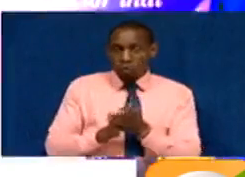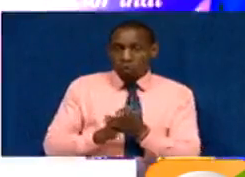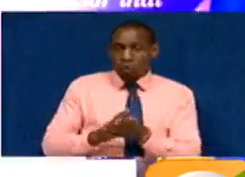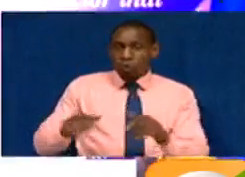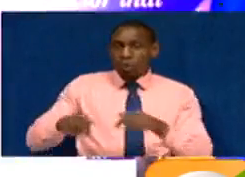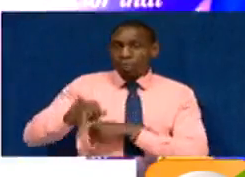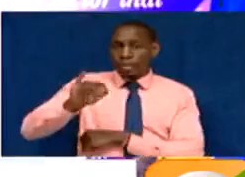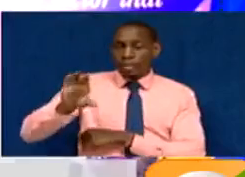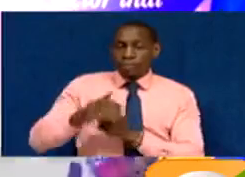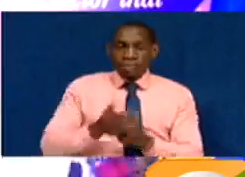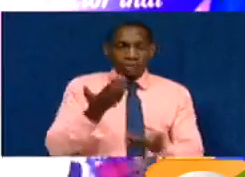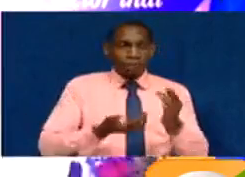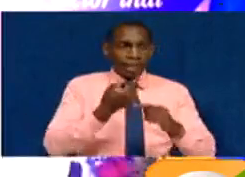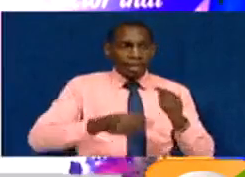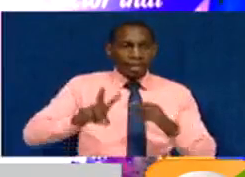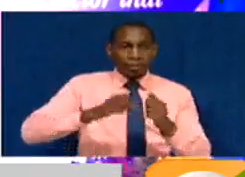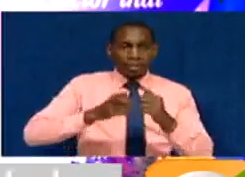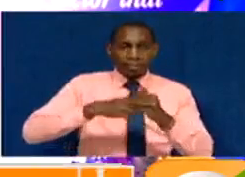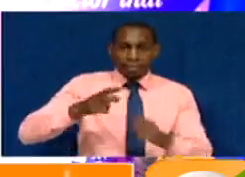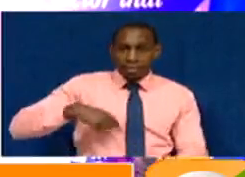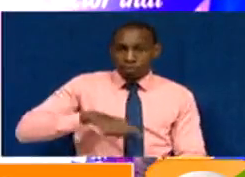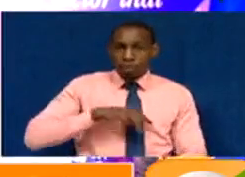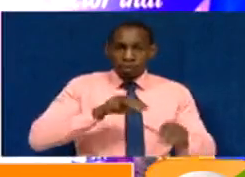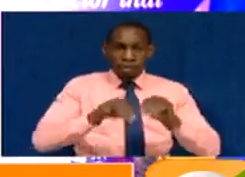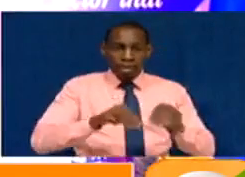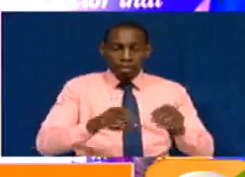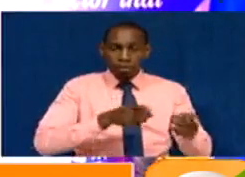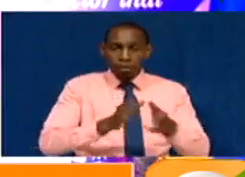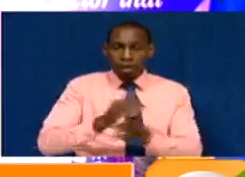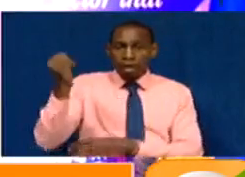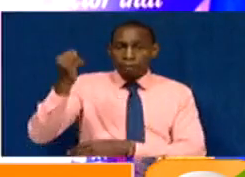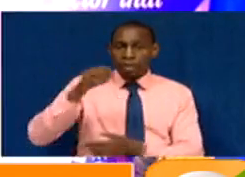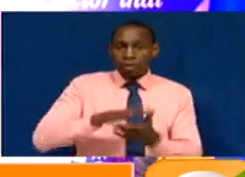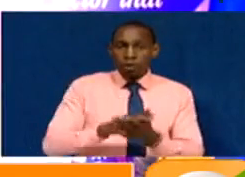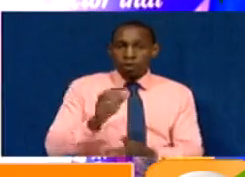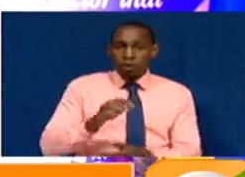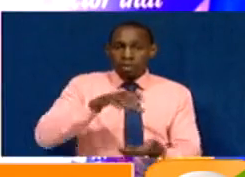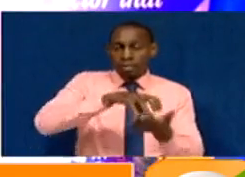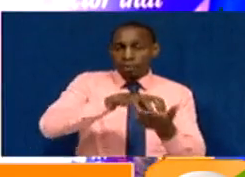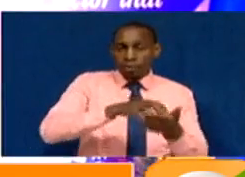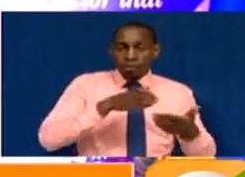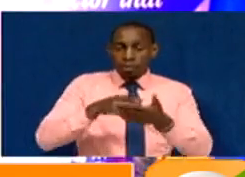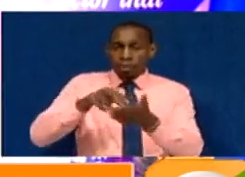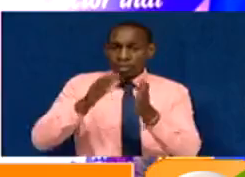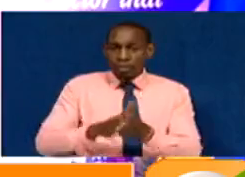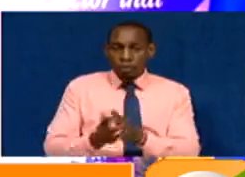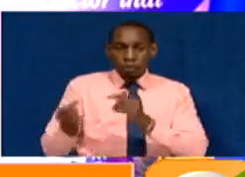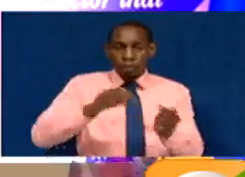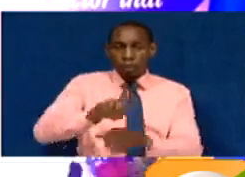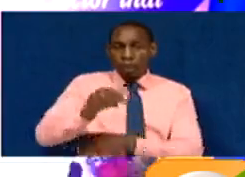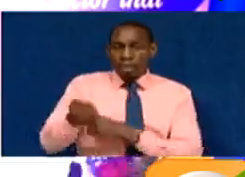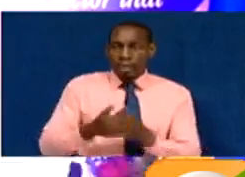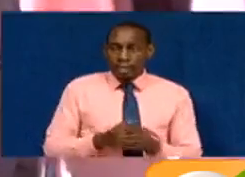IEBC. Compared to 2017, where we managed to contain political temperatures, stop candidates from tearing each